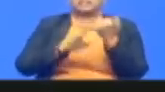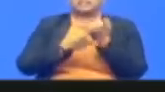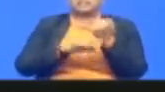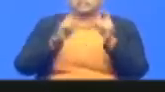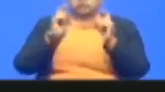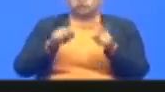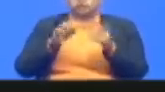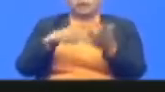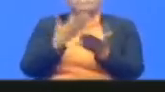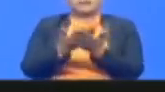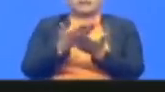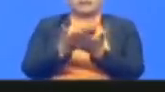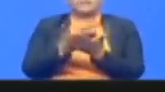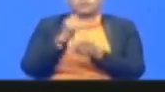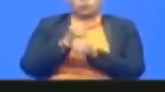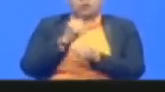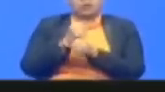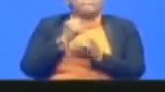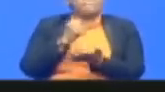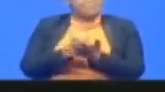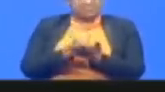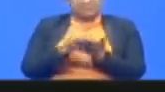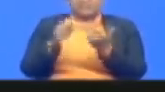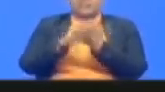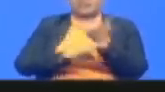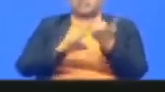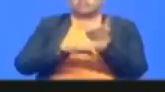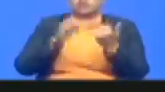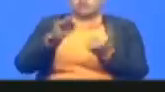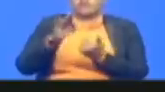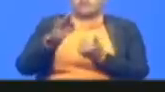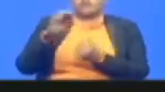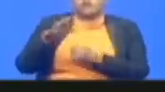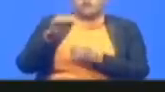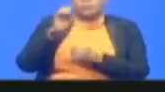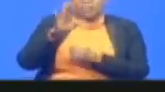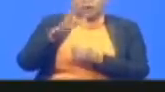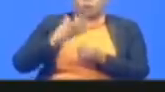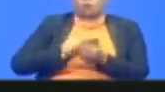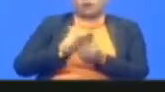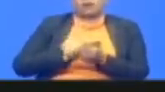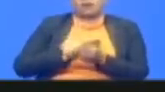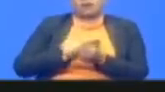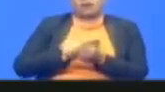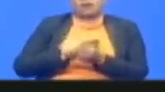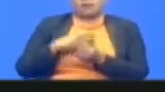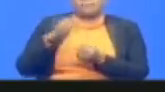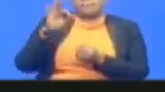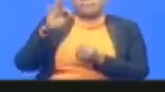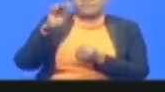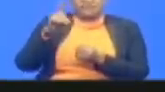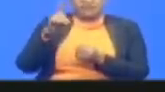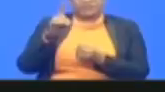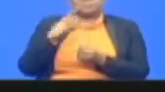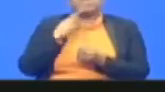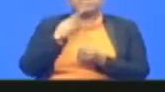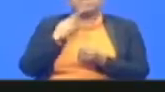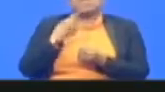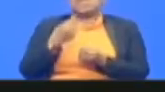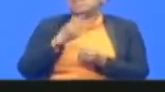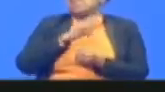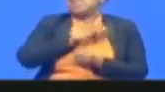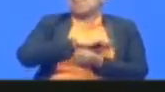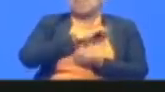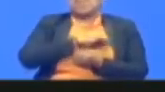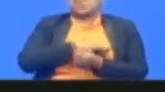apply for the work permit in their country of origin. Interior Cabinet Secretary Dr. Fred Matiang'i also says there will be no tolerance for